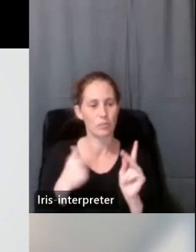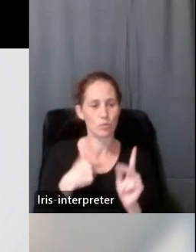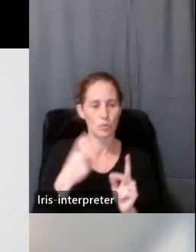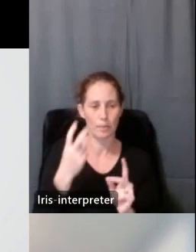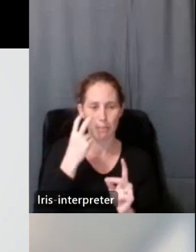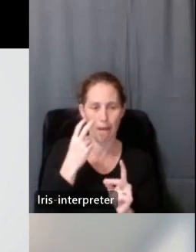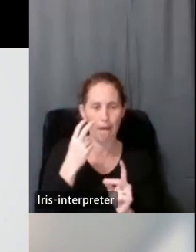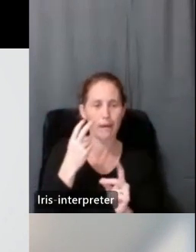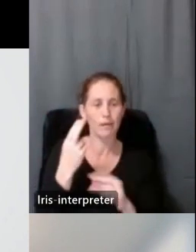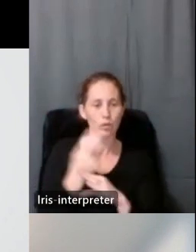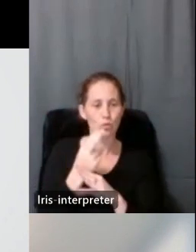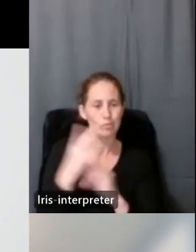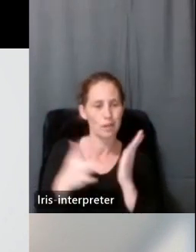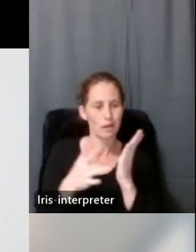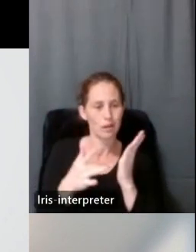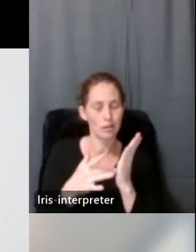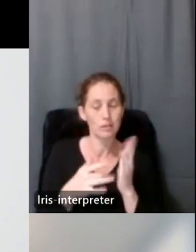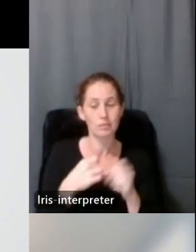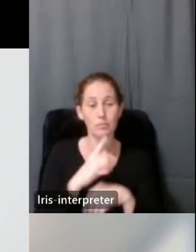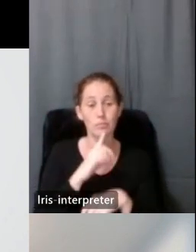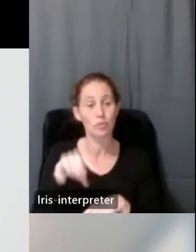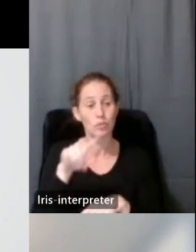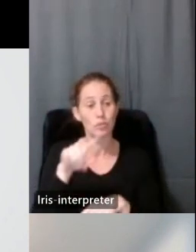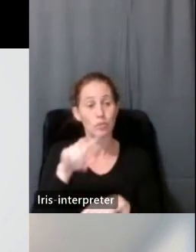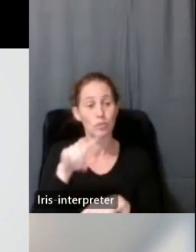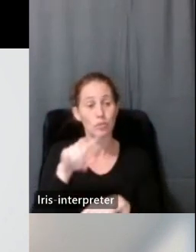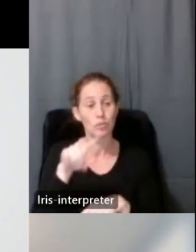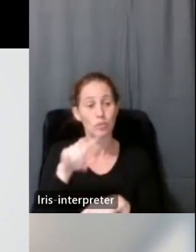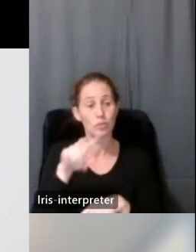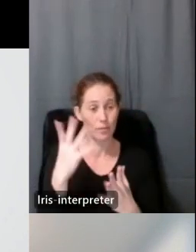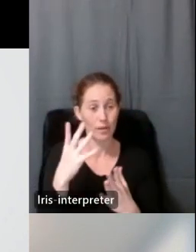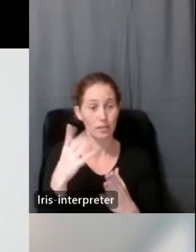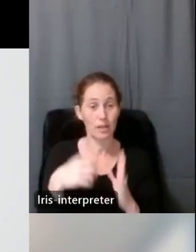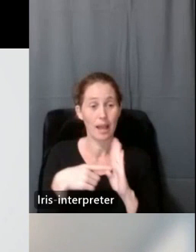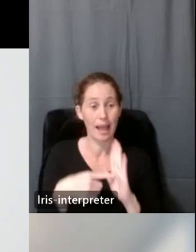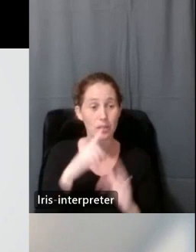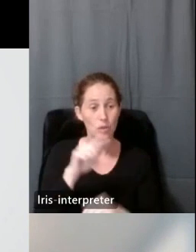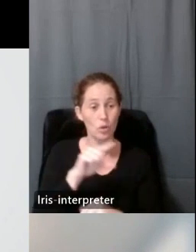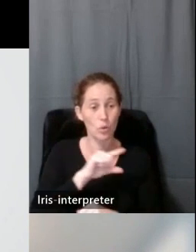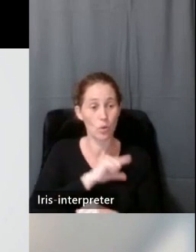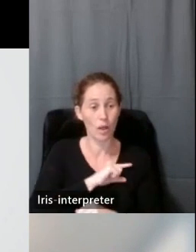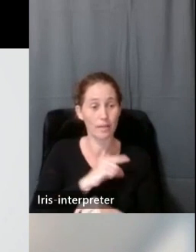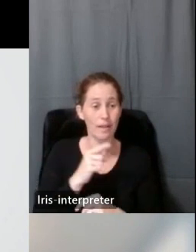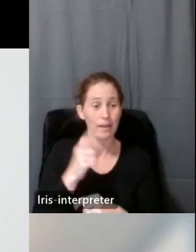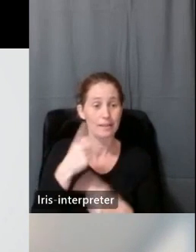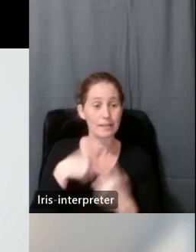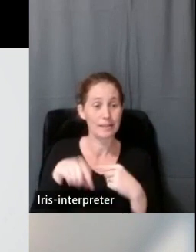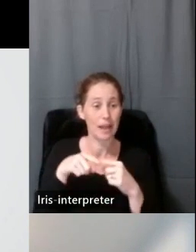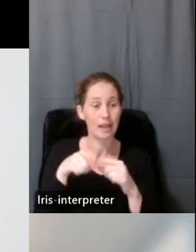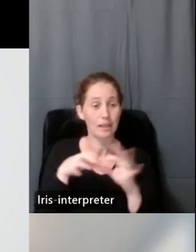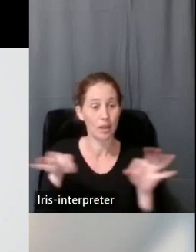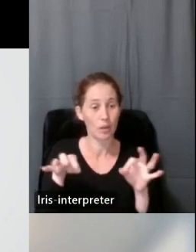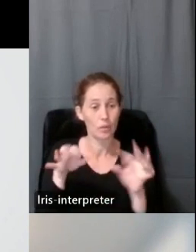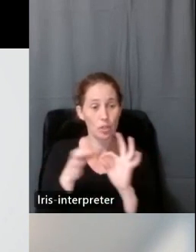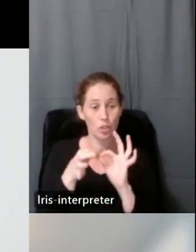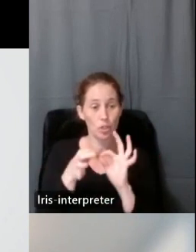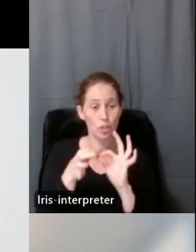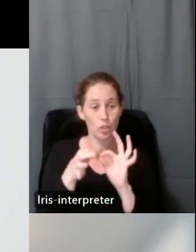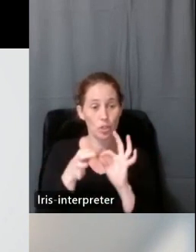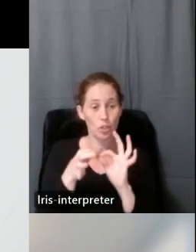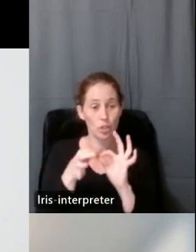use. Ensuring that online information is presented by a qualified sign language interpreter